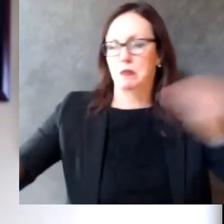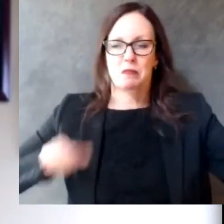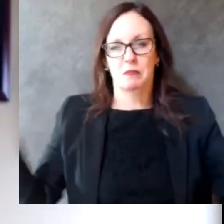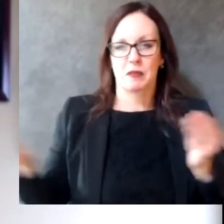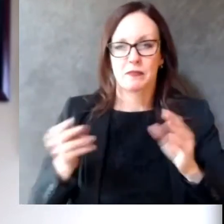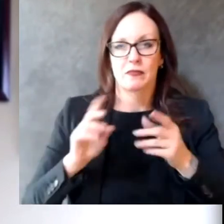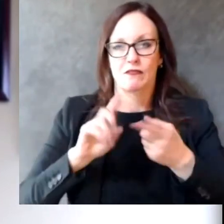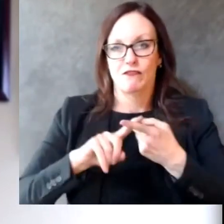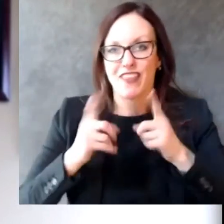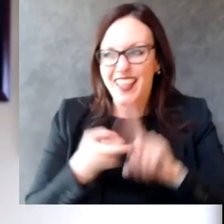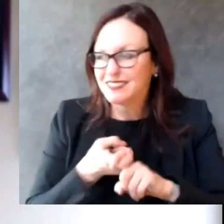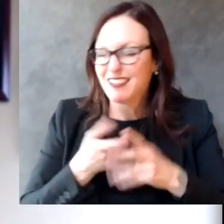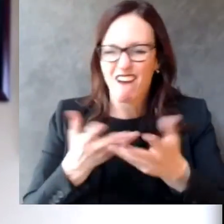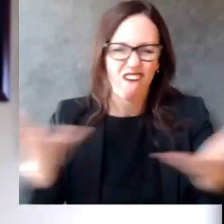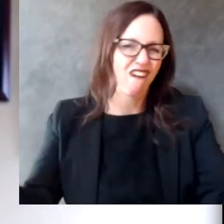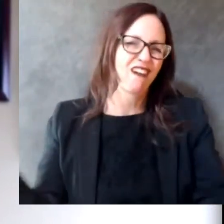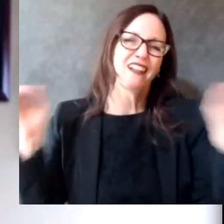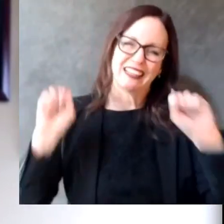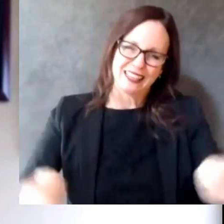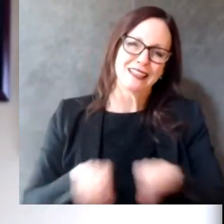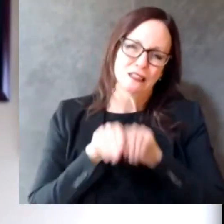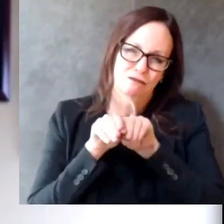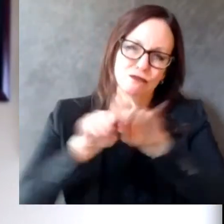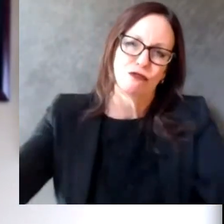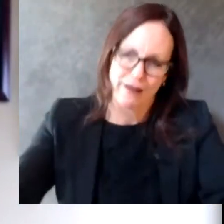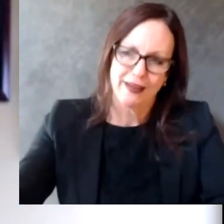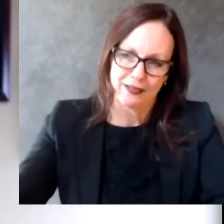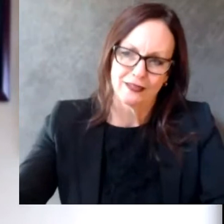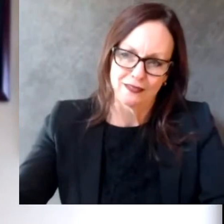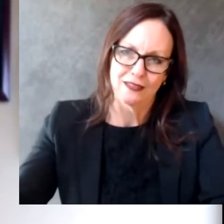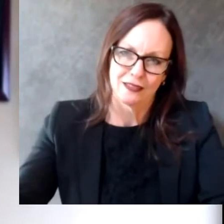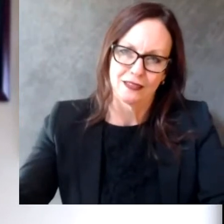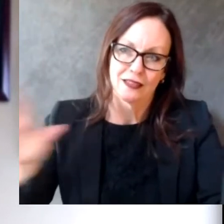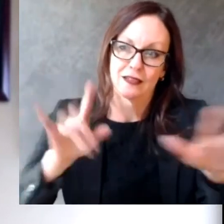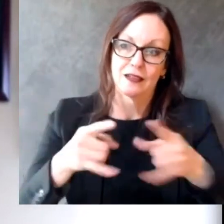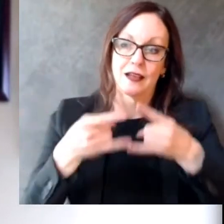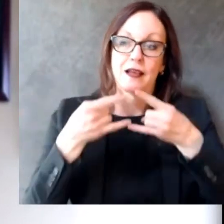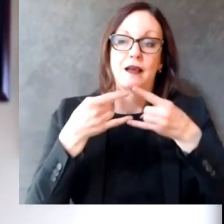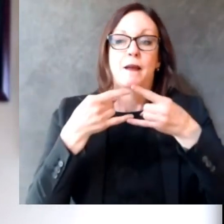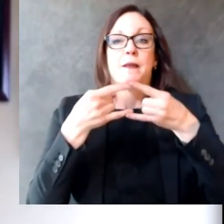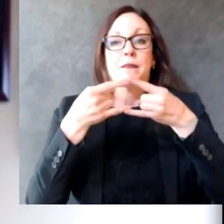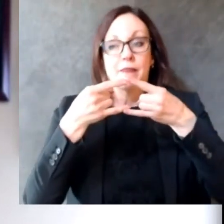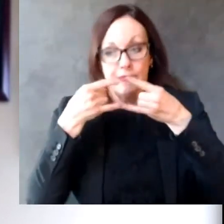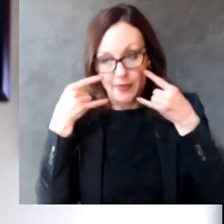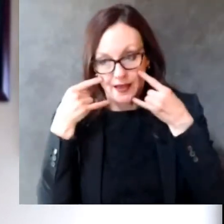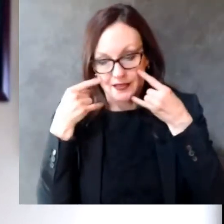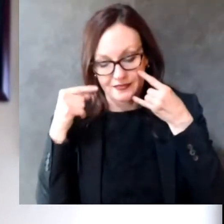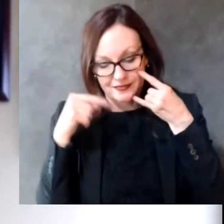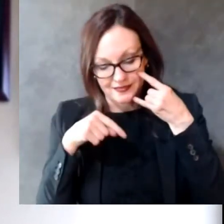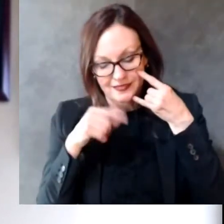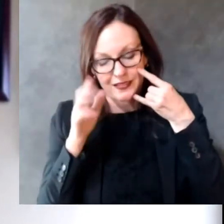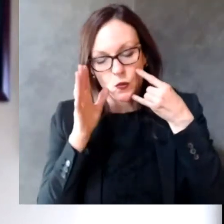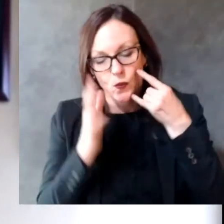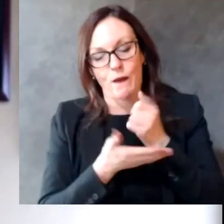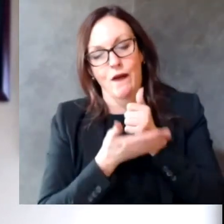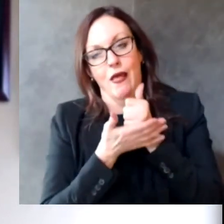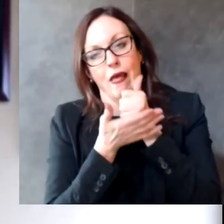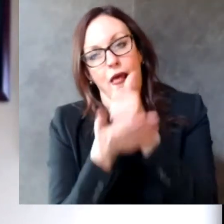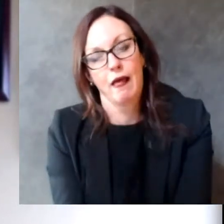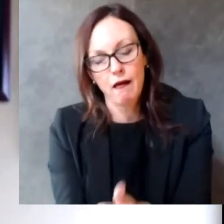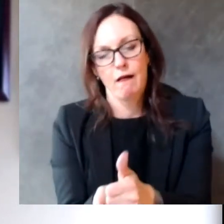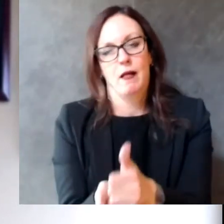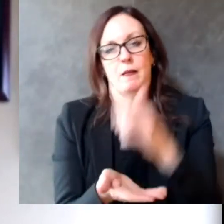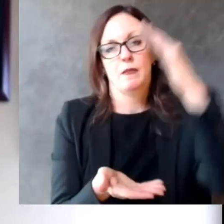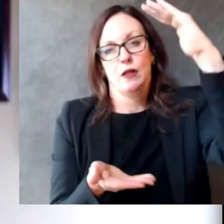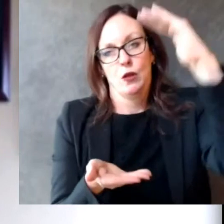absence of vaccine derived immunity, we need to do all those other things to prevent